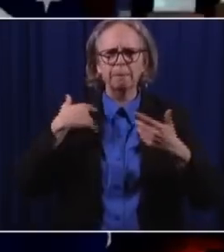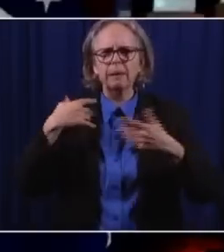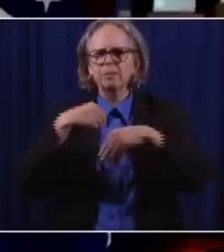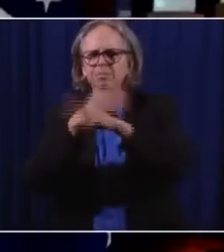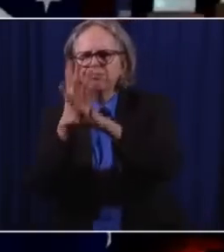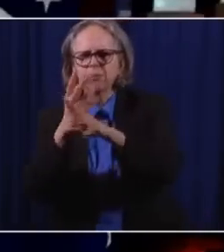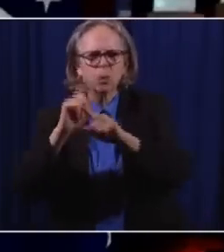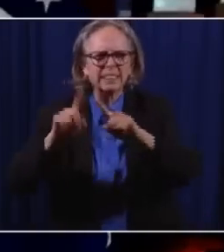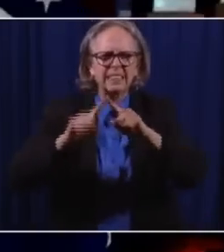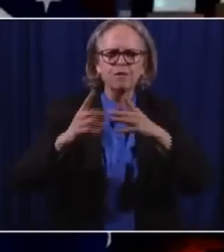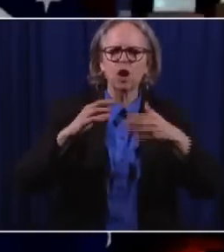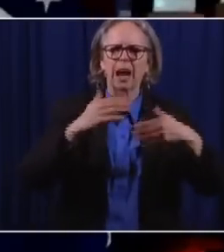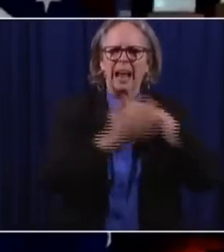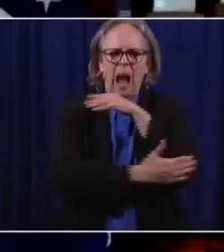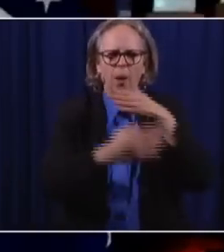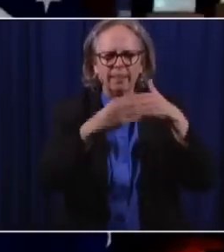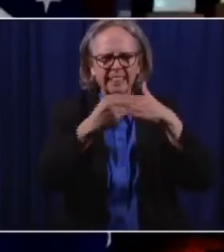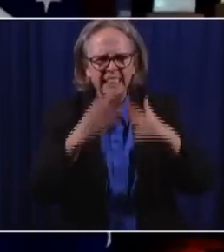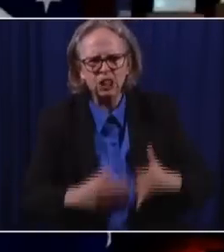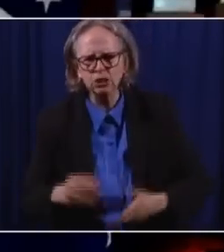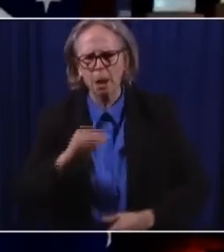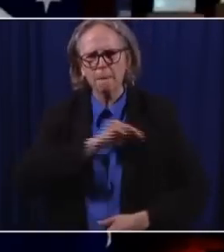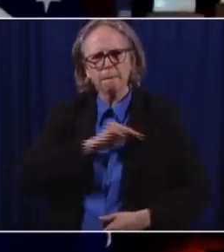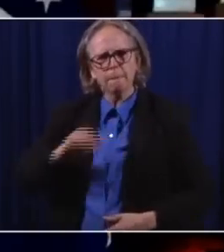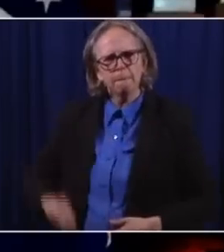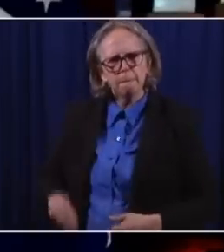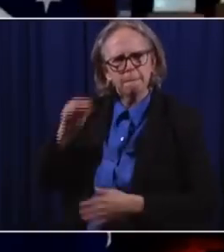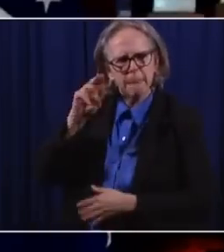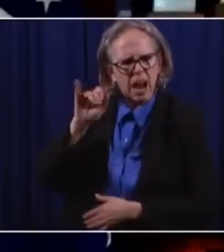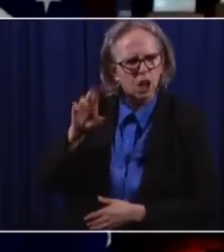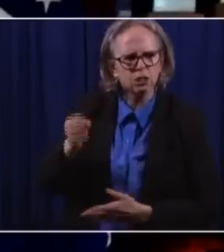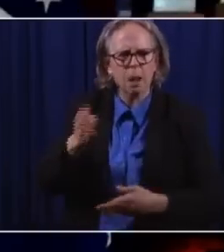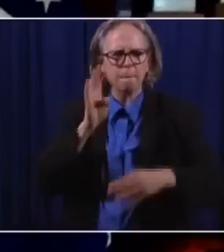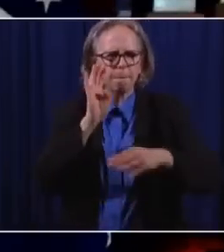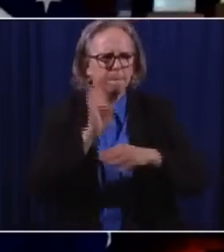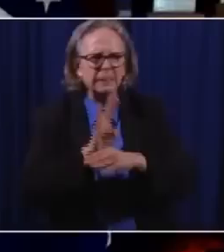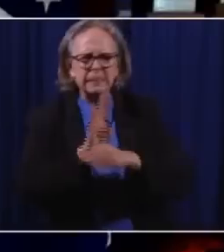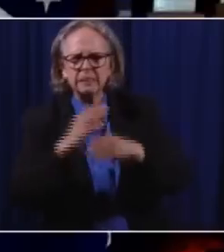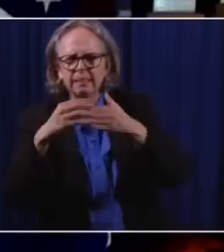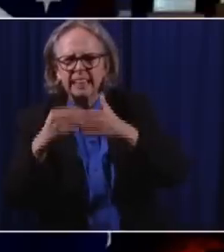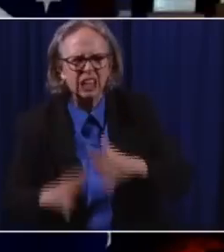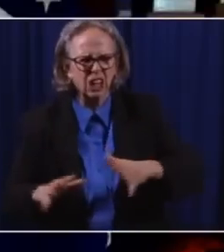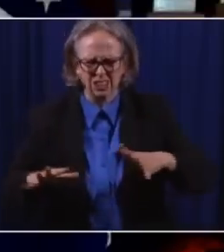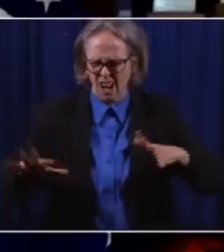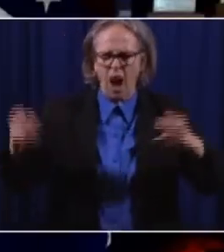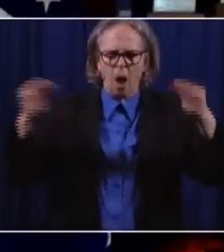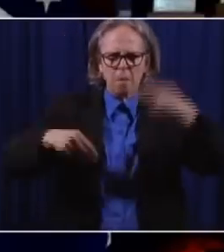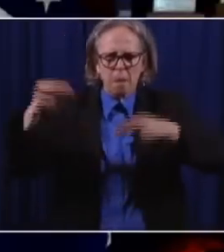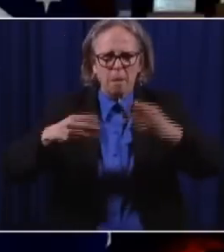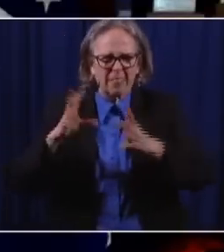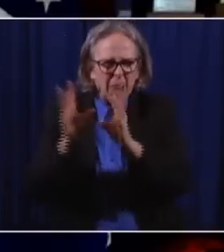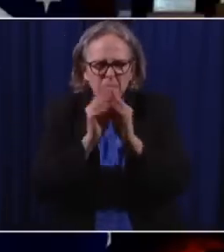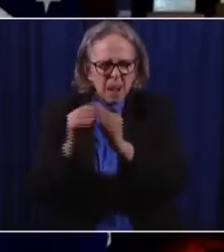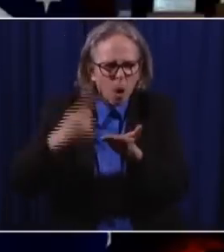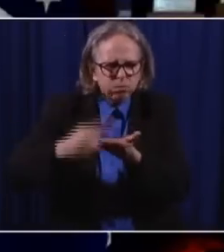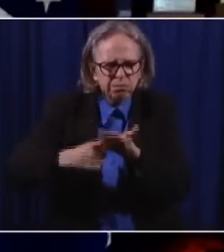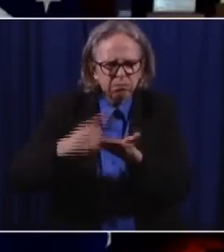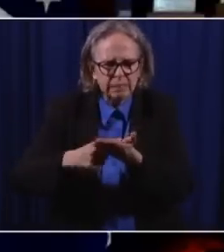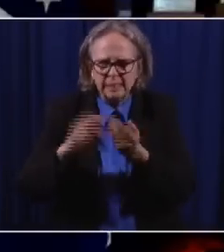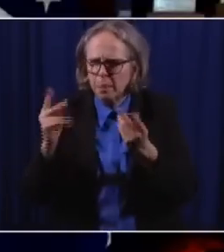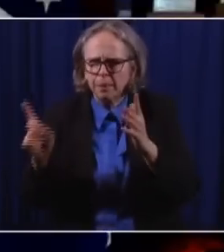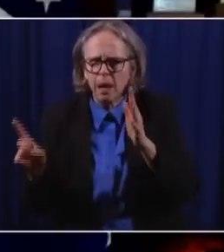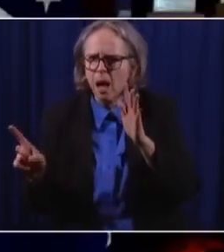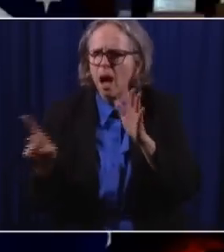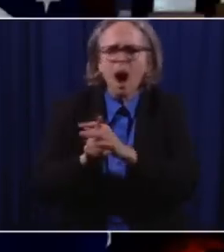from around the state. One of the things that came up that we want to take the opportunity today to clarify is that in